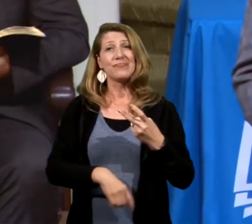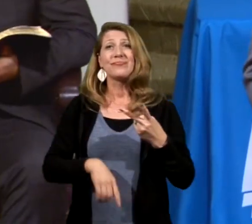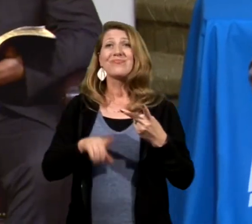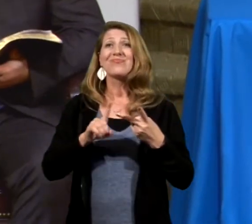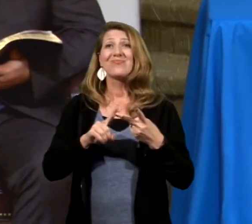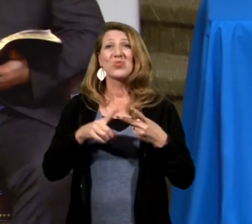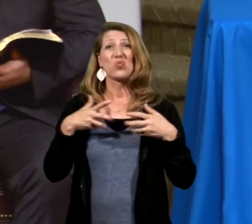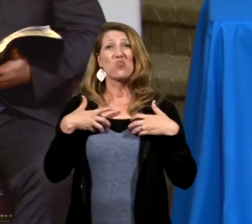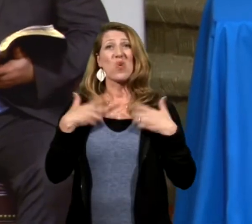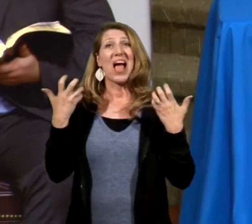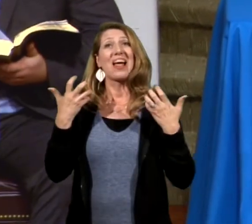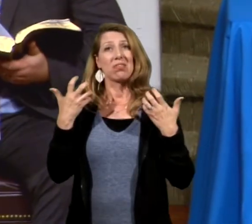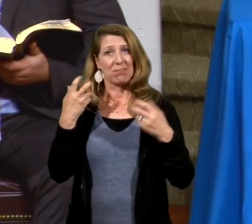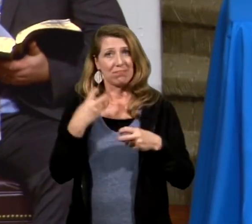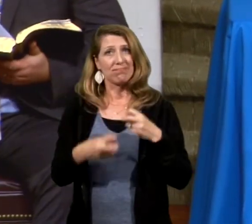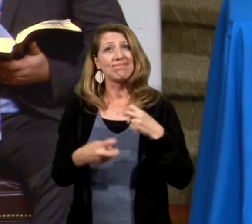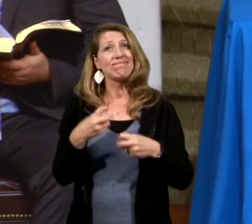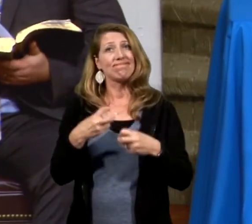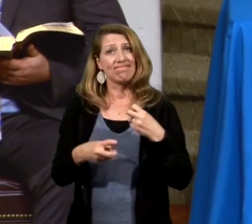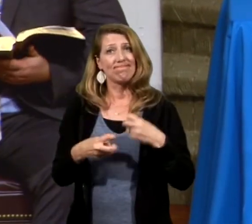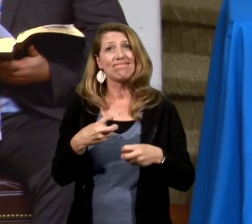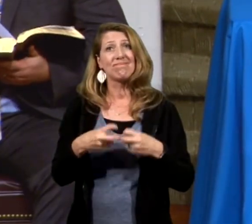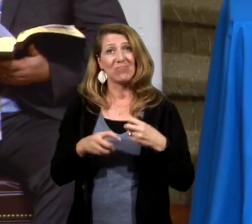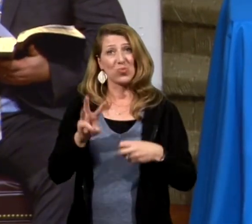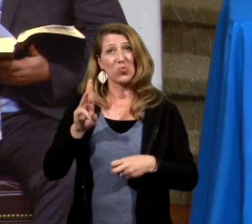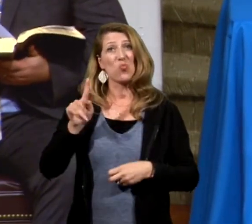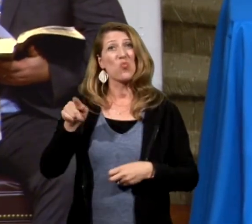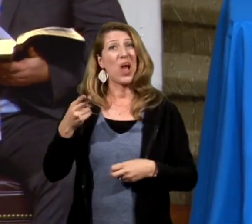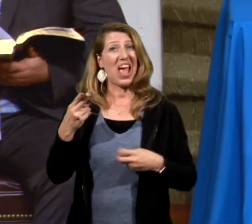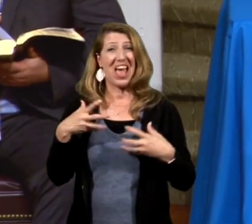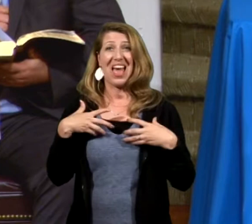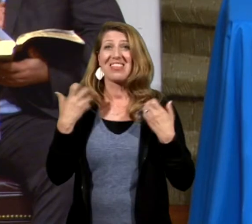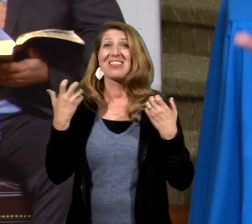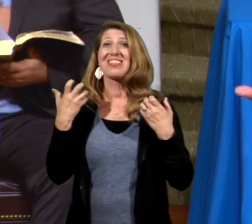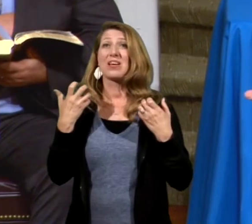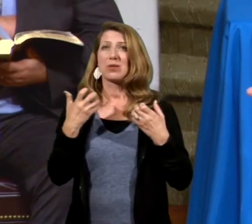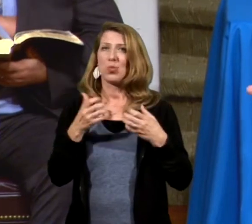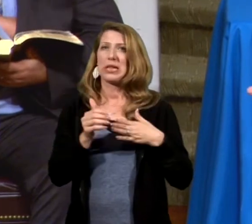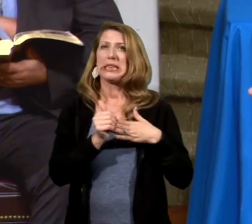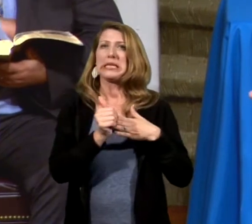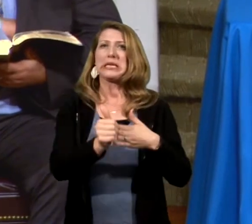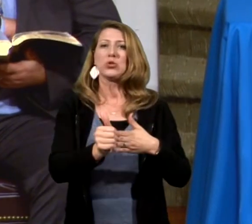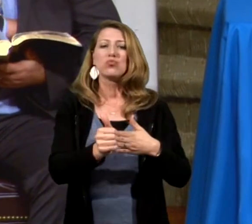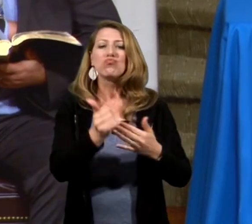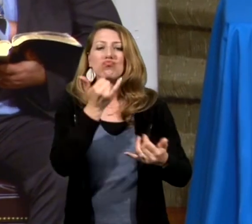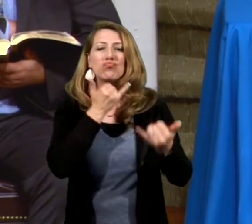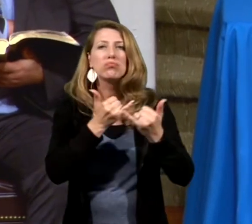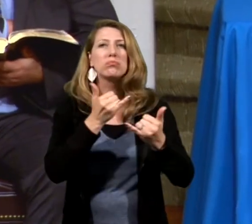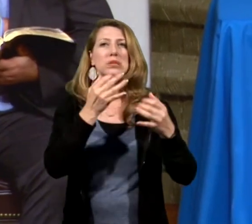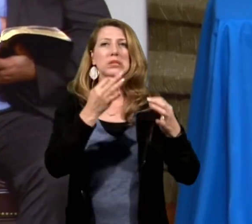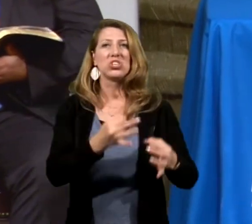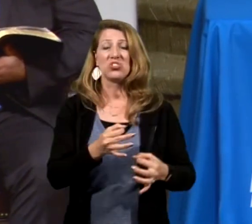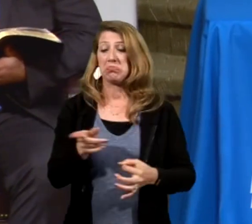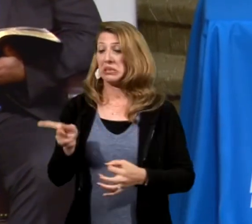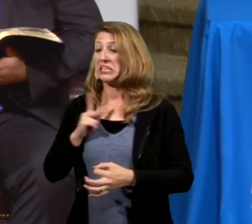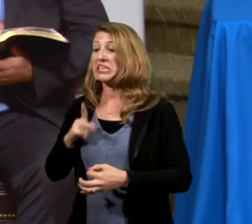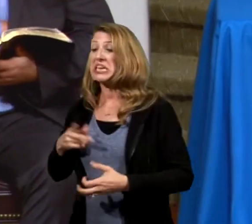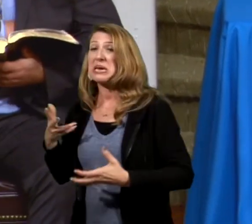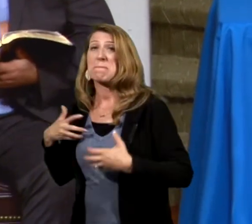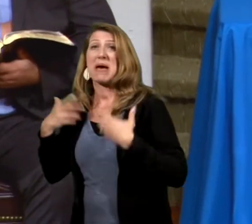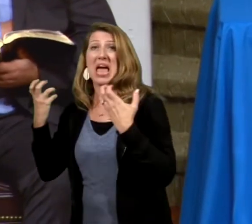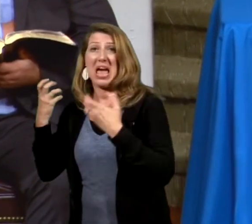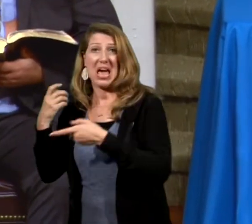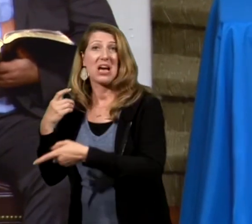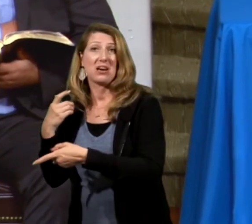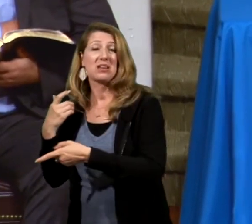an issue, and we'll talk about that a little bit later, but wrath brings about wrong decisions. The king got mad. We'll find that the